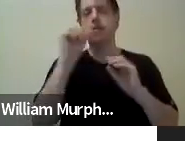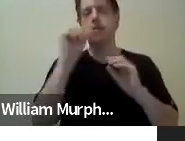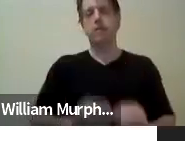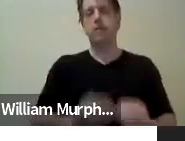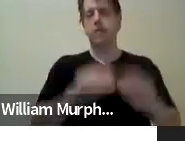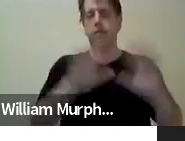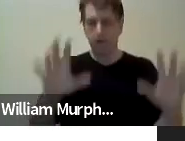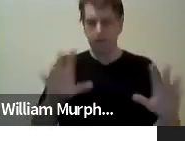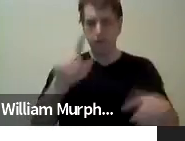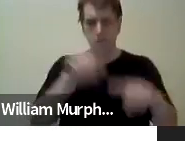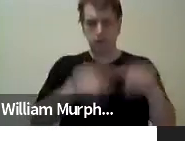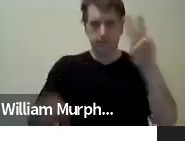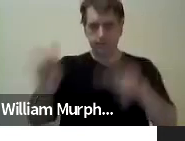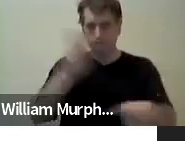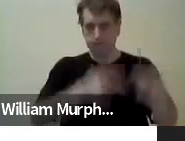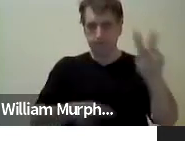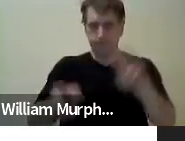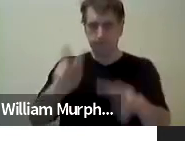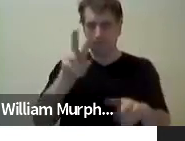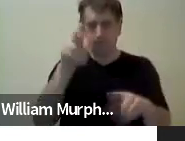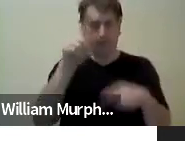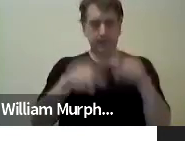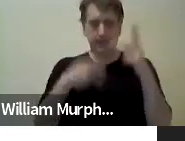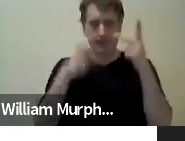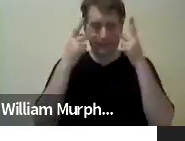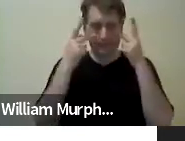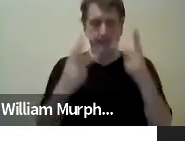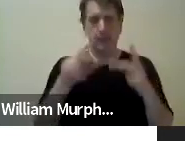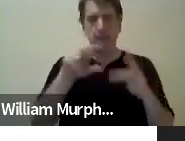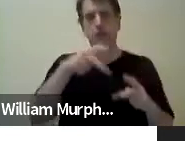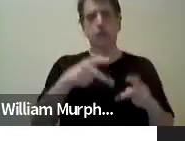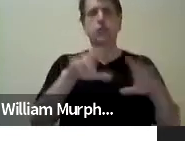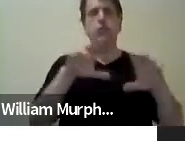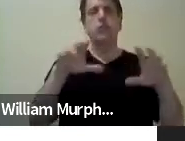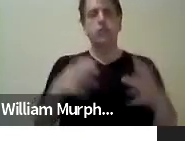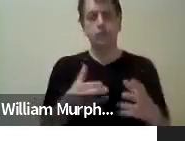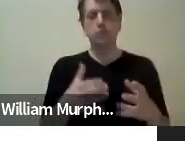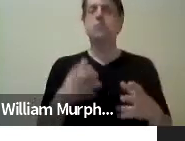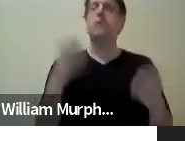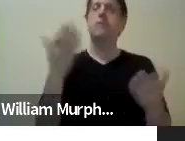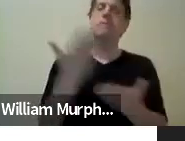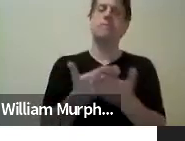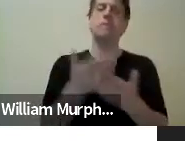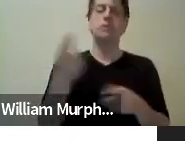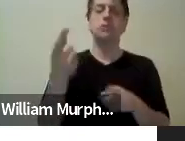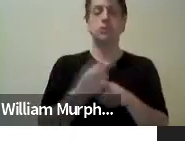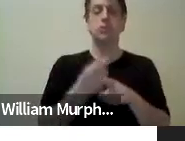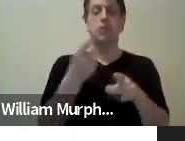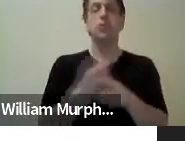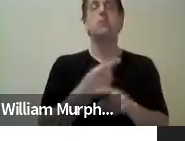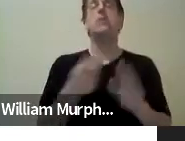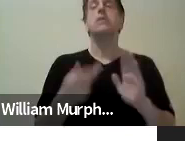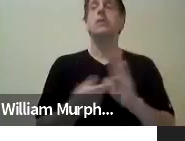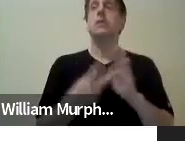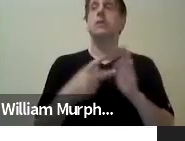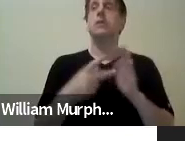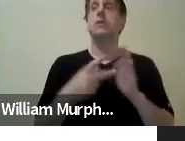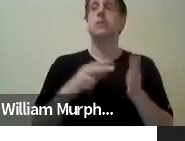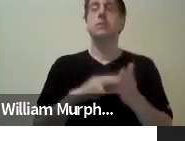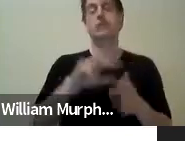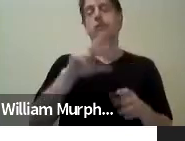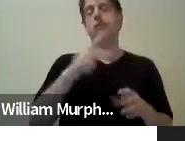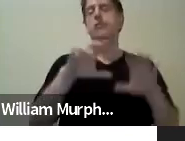You can't observe it. And so third party verification is appropriate. Now what that is, and the reason why it's called third